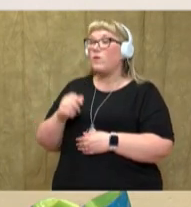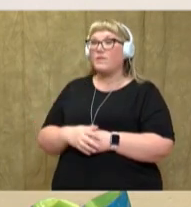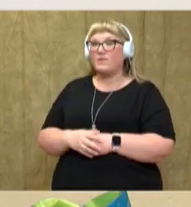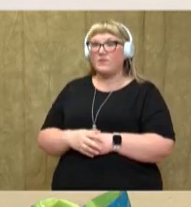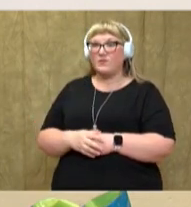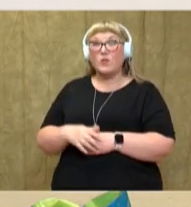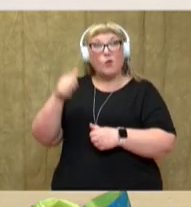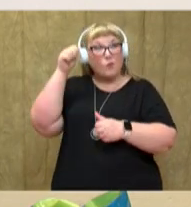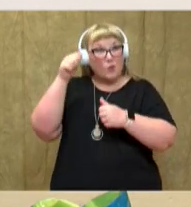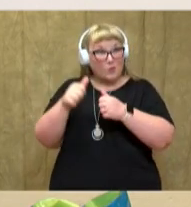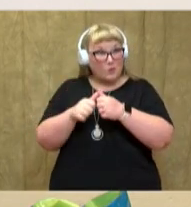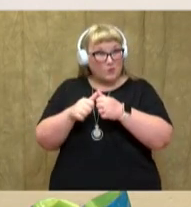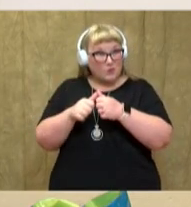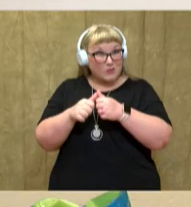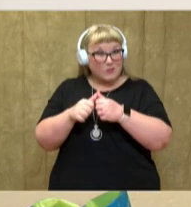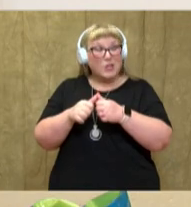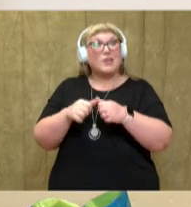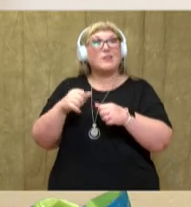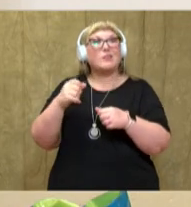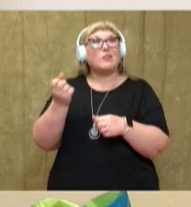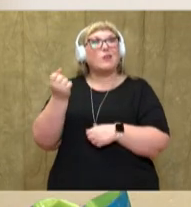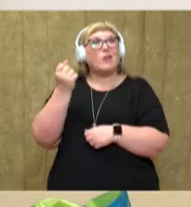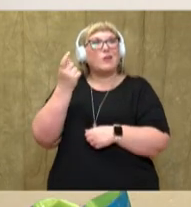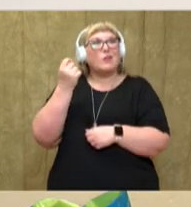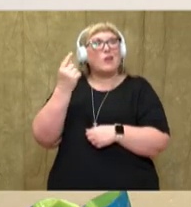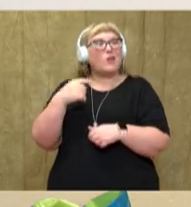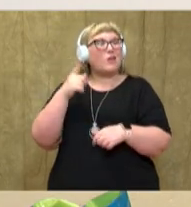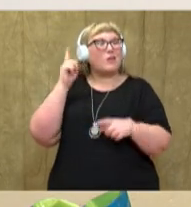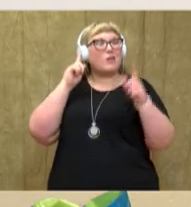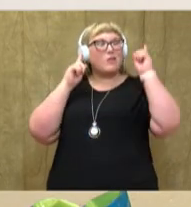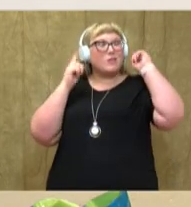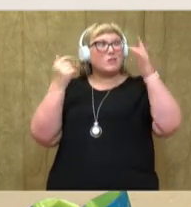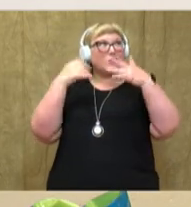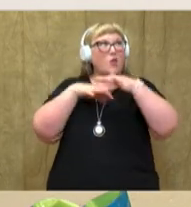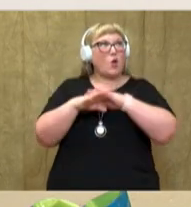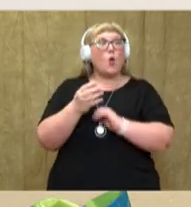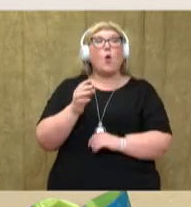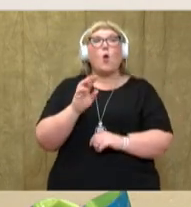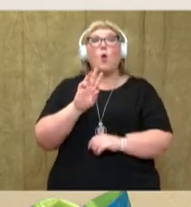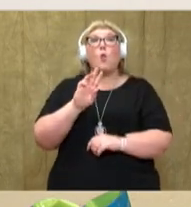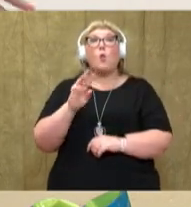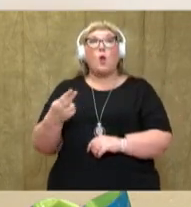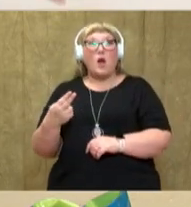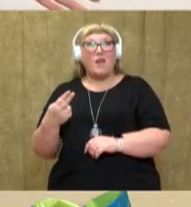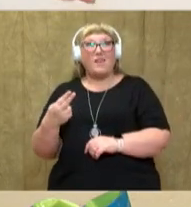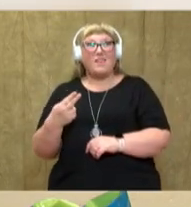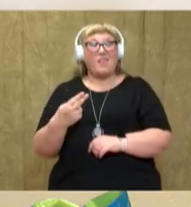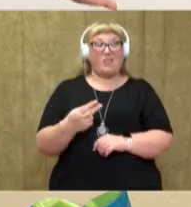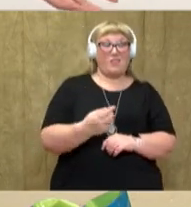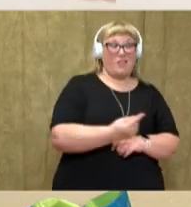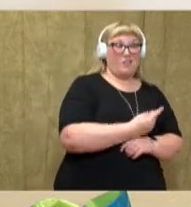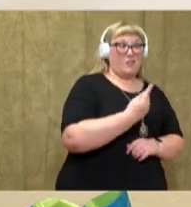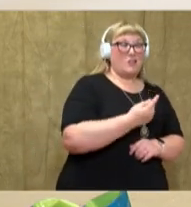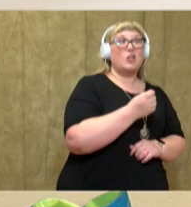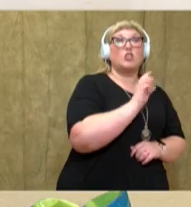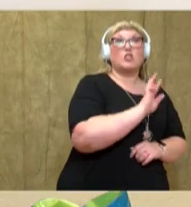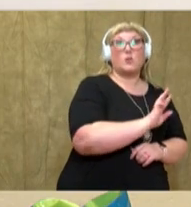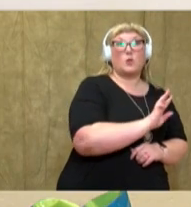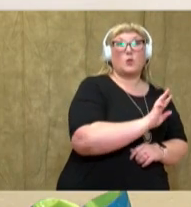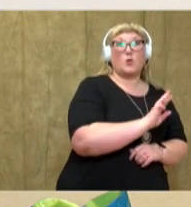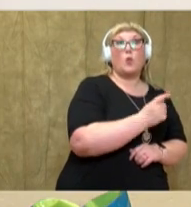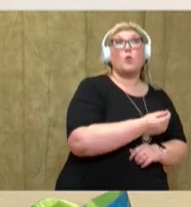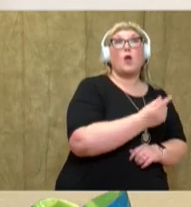Yes. Remember that in order for us to understand that the digraph makes a different sound than the singular letter sound W, which